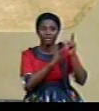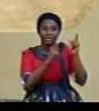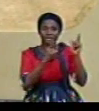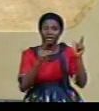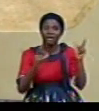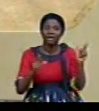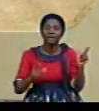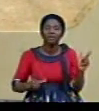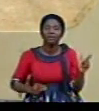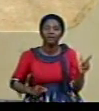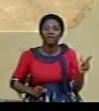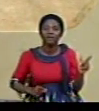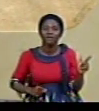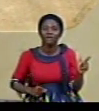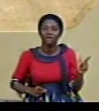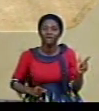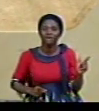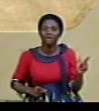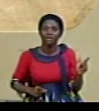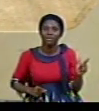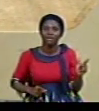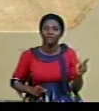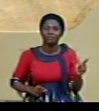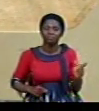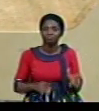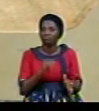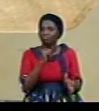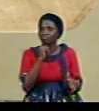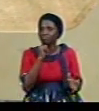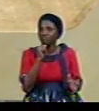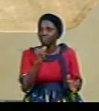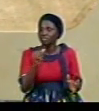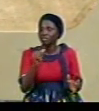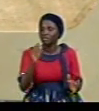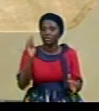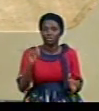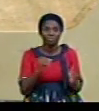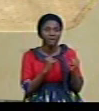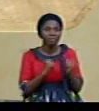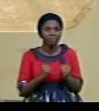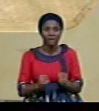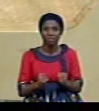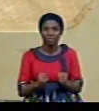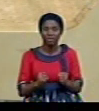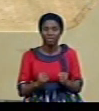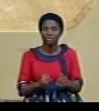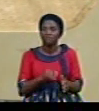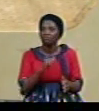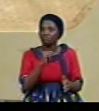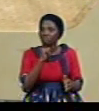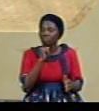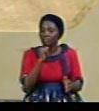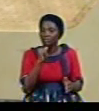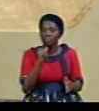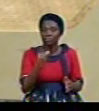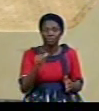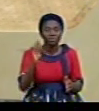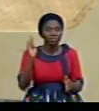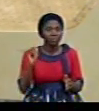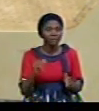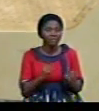says the Lord is not by power is not by